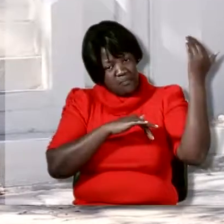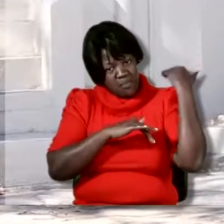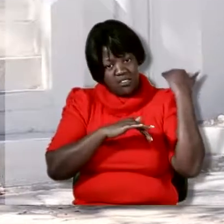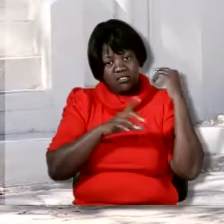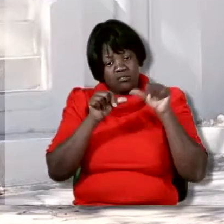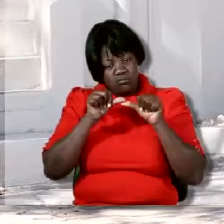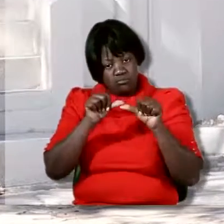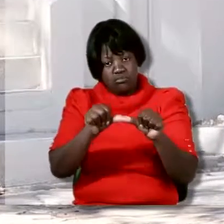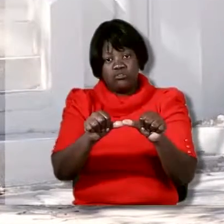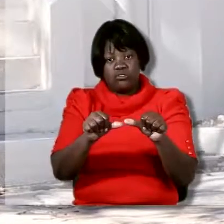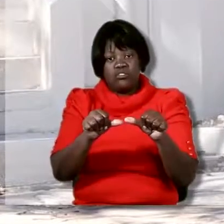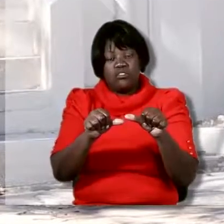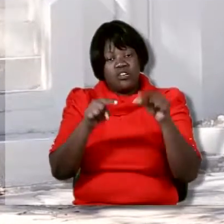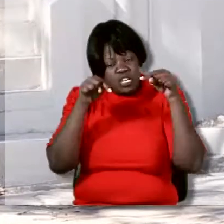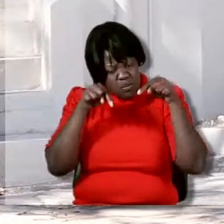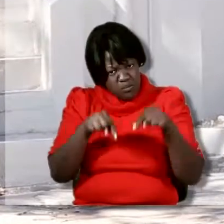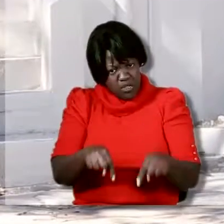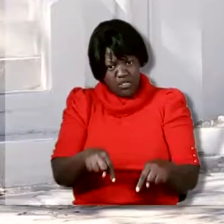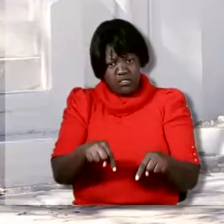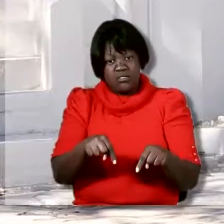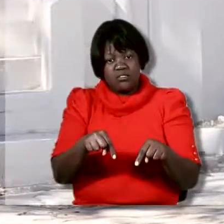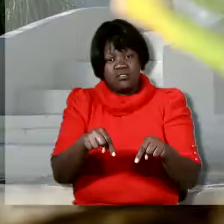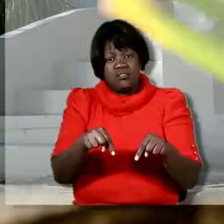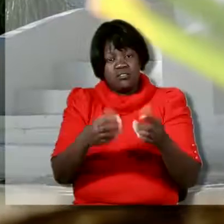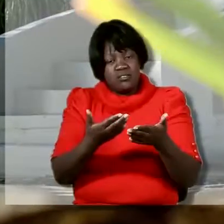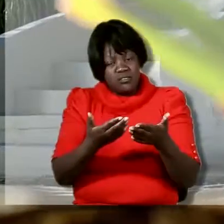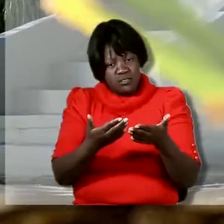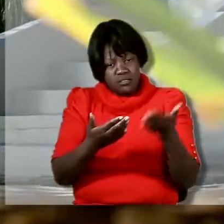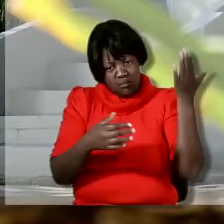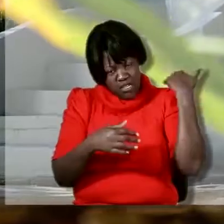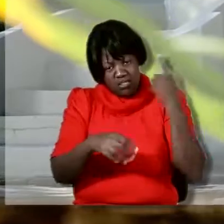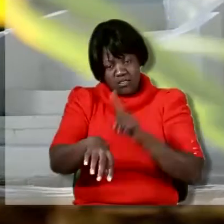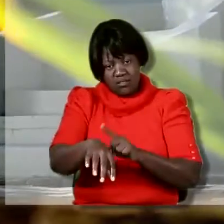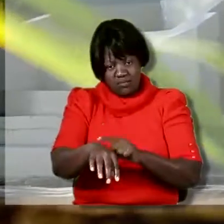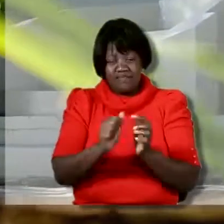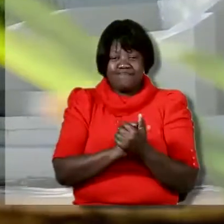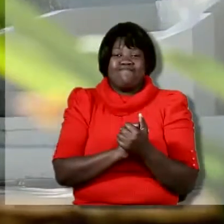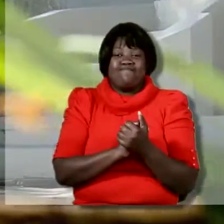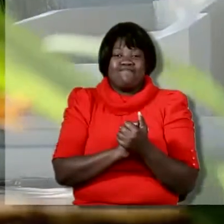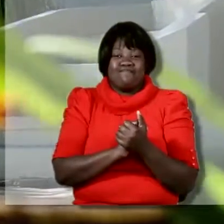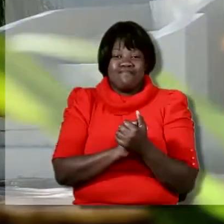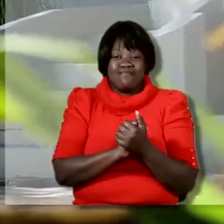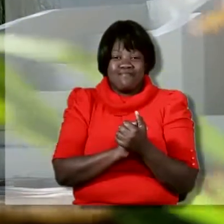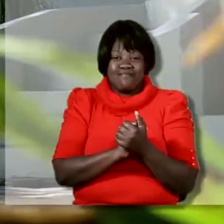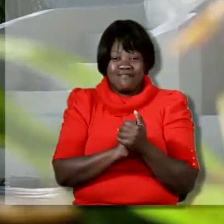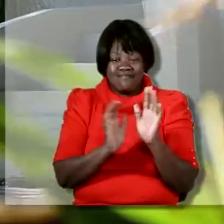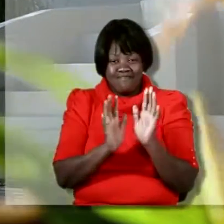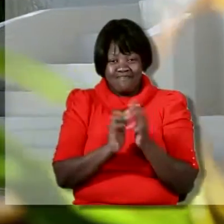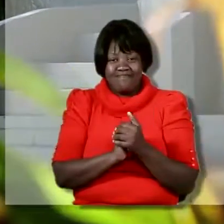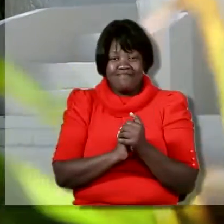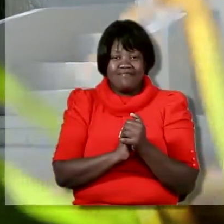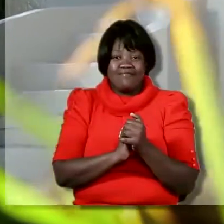as well as the present and past perfect tenses. That's for another day to worry about. I'm off to my room.